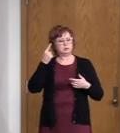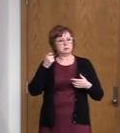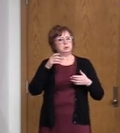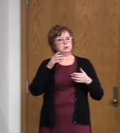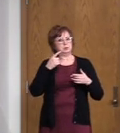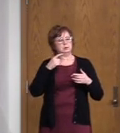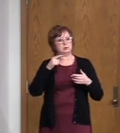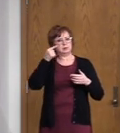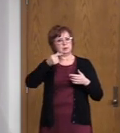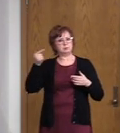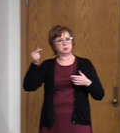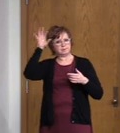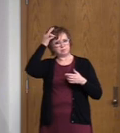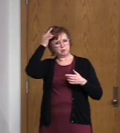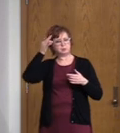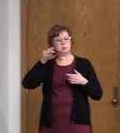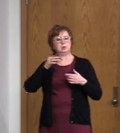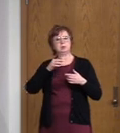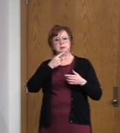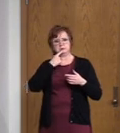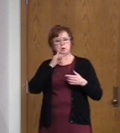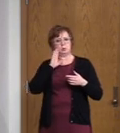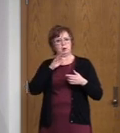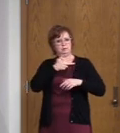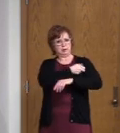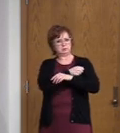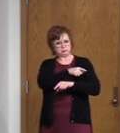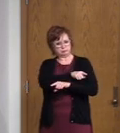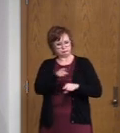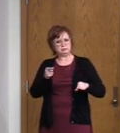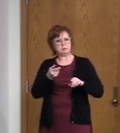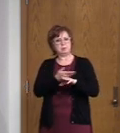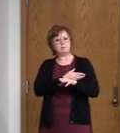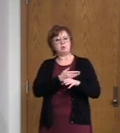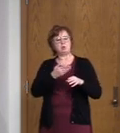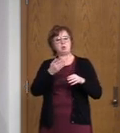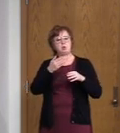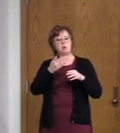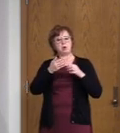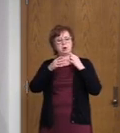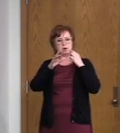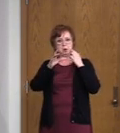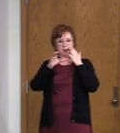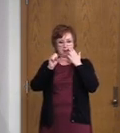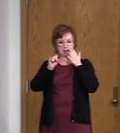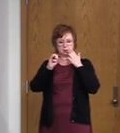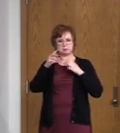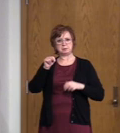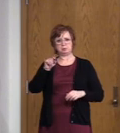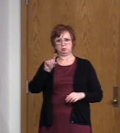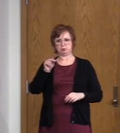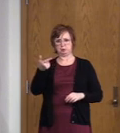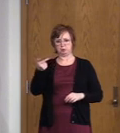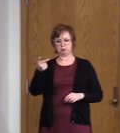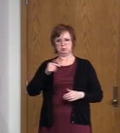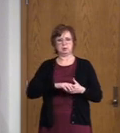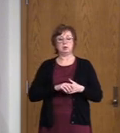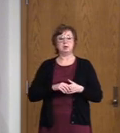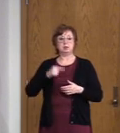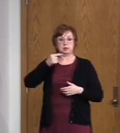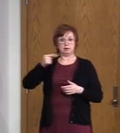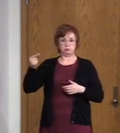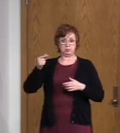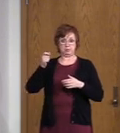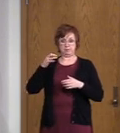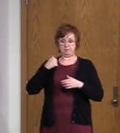by September of 2021. To meet that deadline, the Government of Canada had originally announced that it had secured 6 million doses of the vaccine,